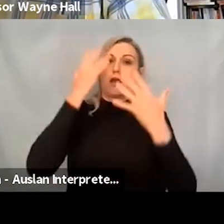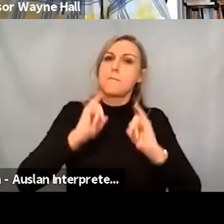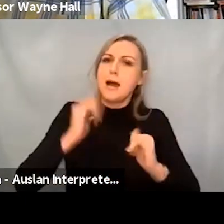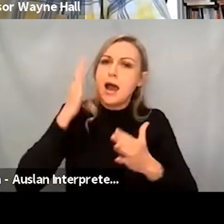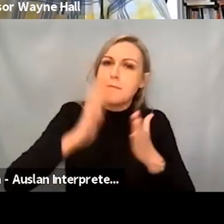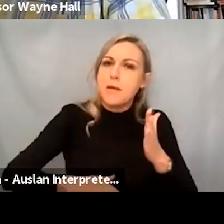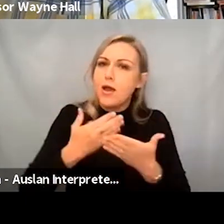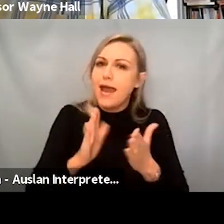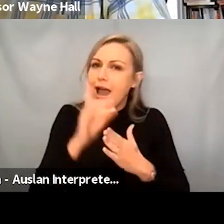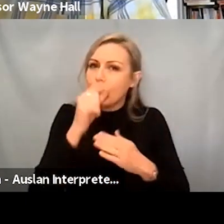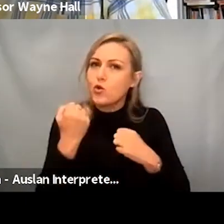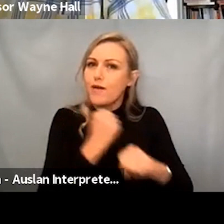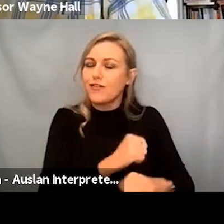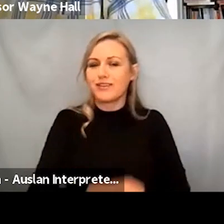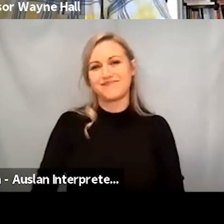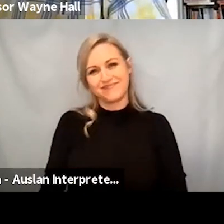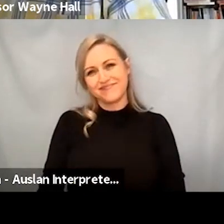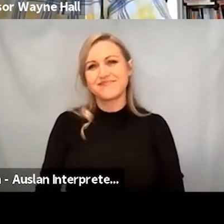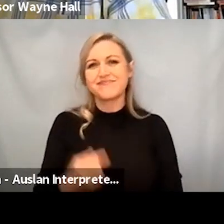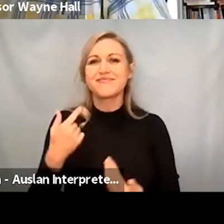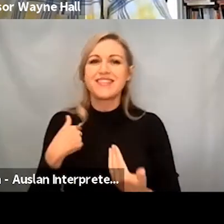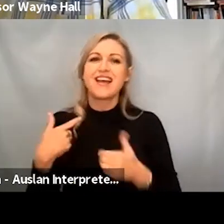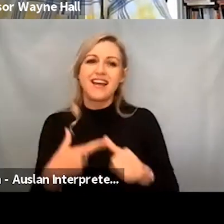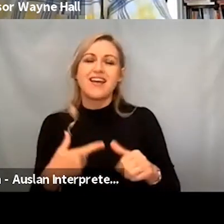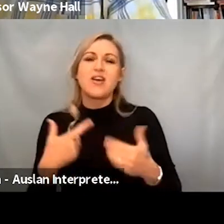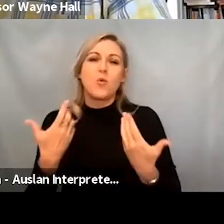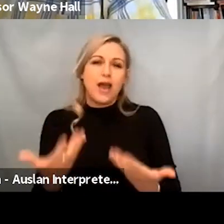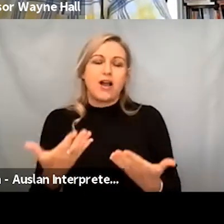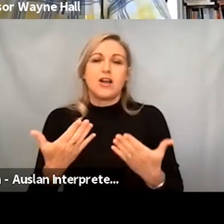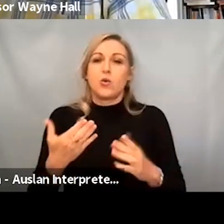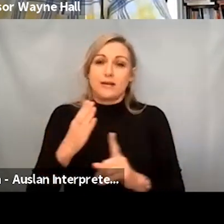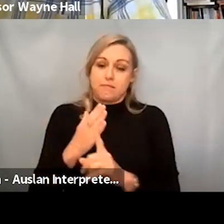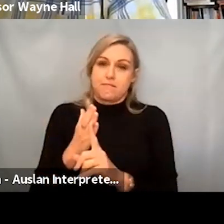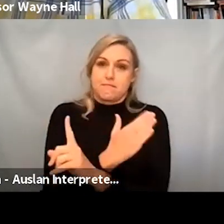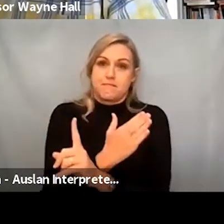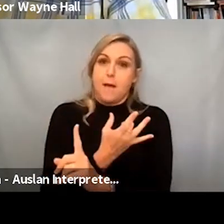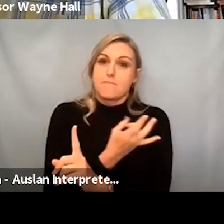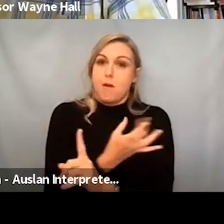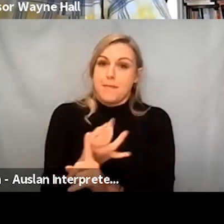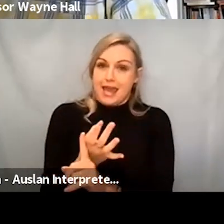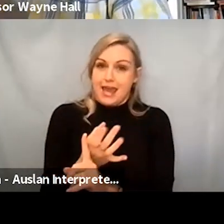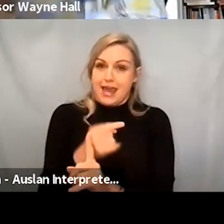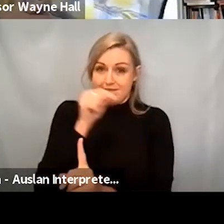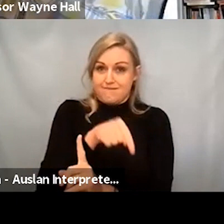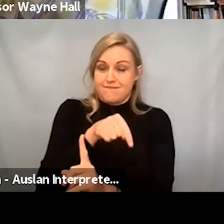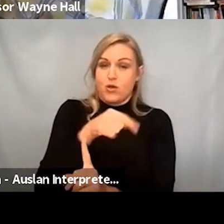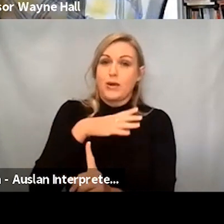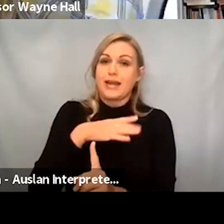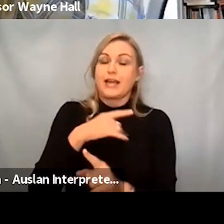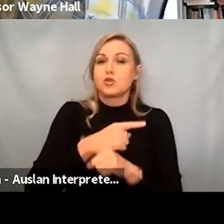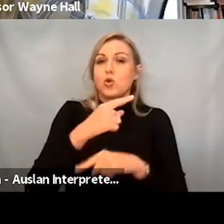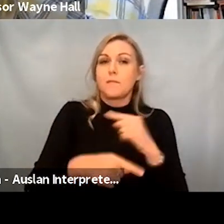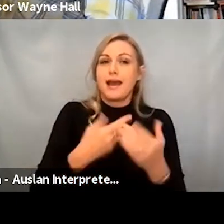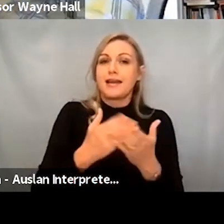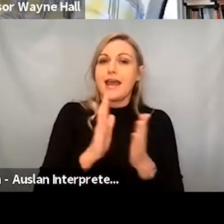mechanism. The preparation ahead of the session is to talk about, we use phrases like in